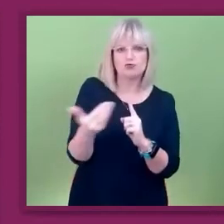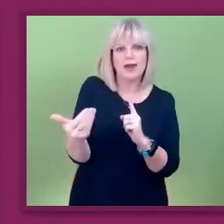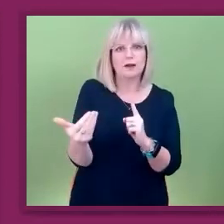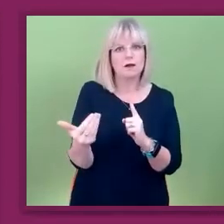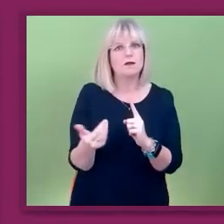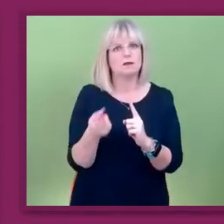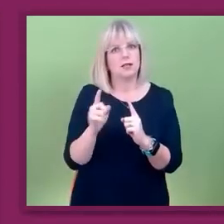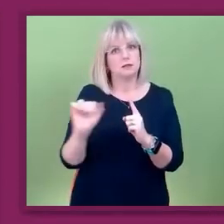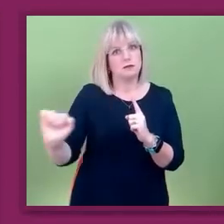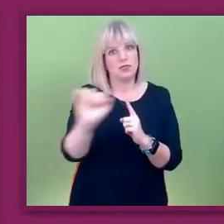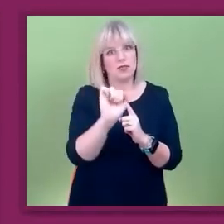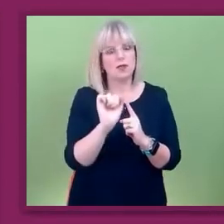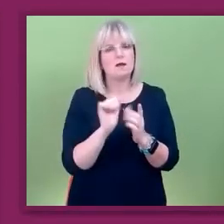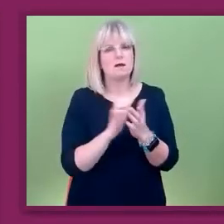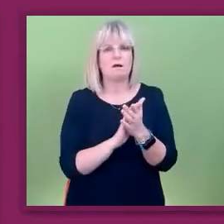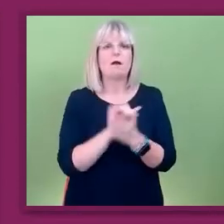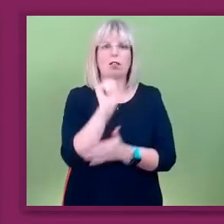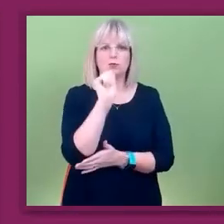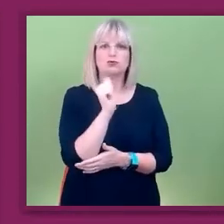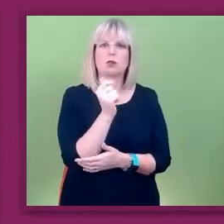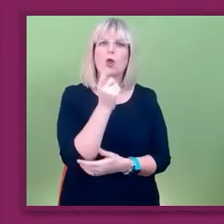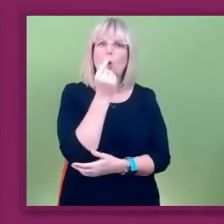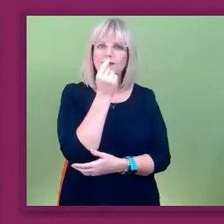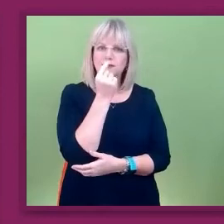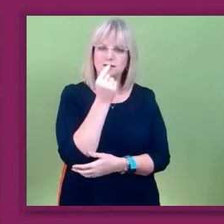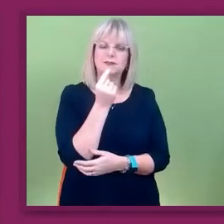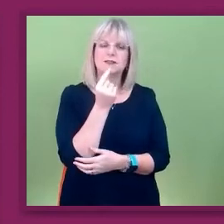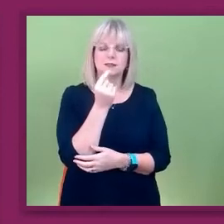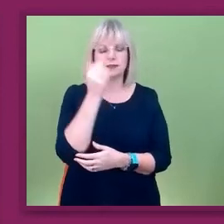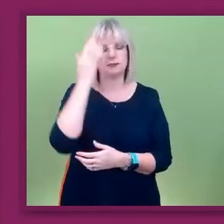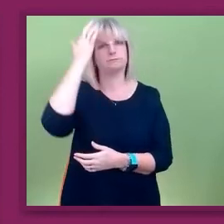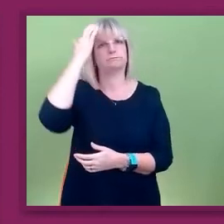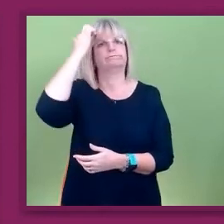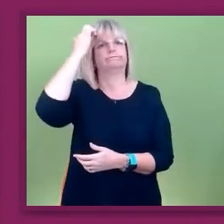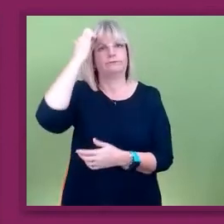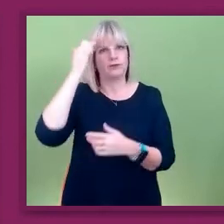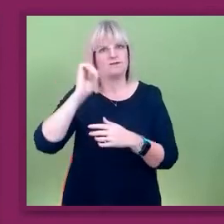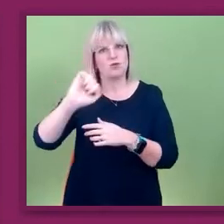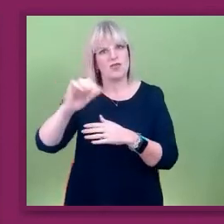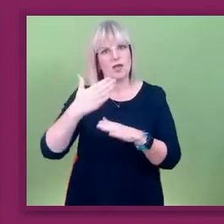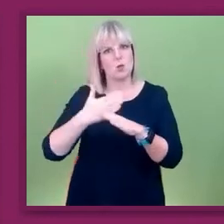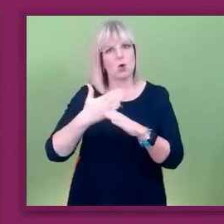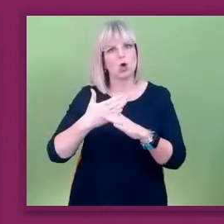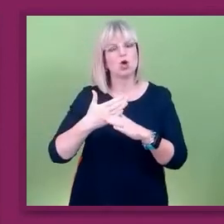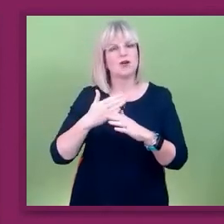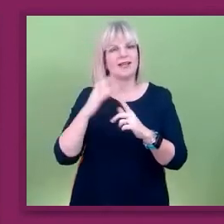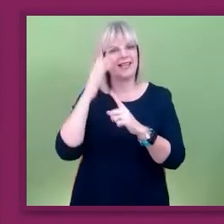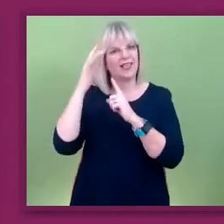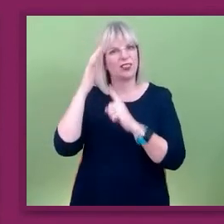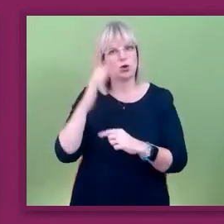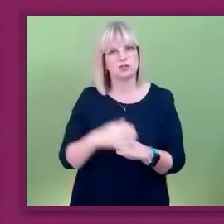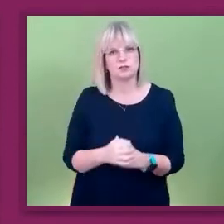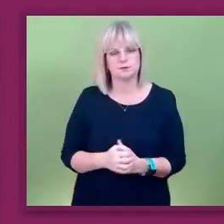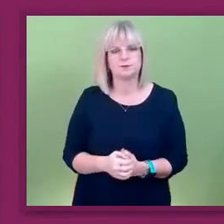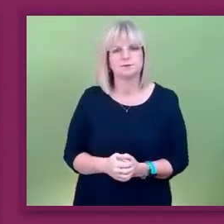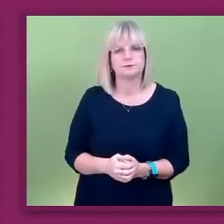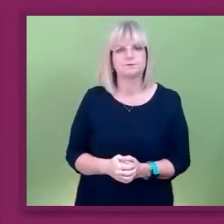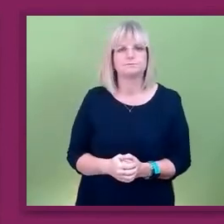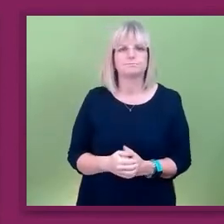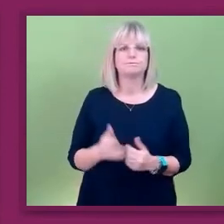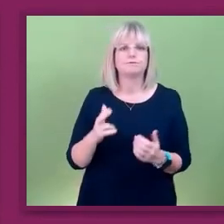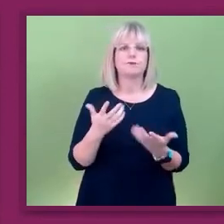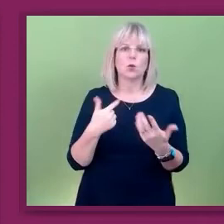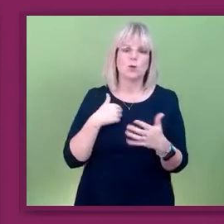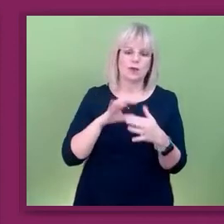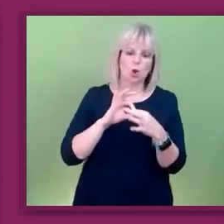at the heart of their work ethos. We deliver national campaigns and we collaborate with decision makers